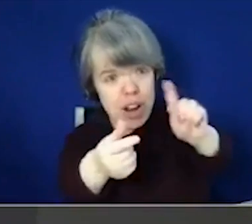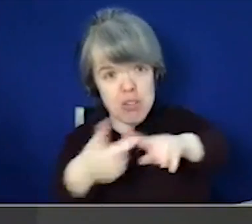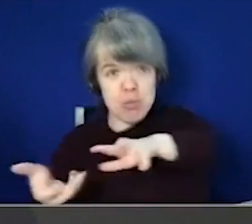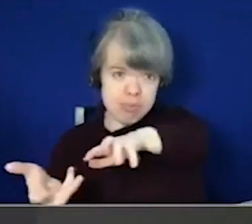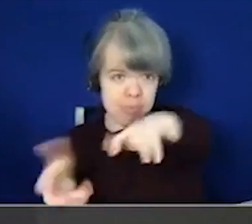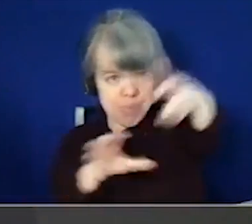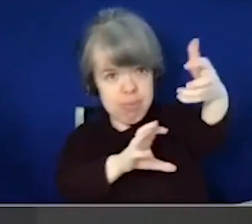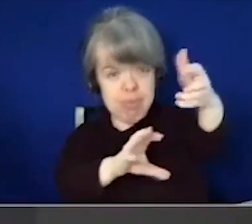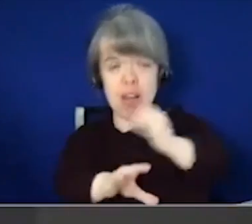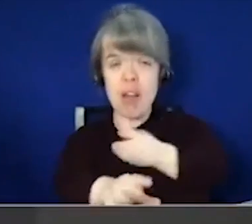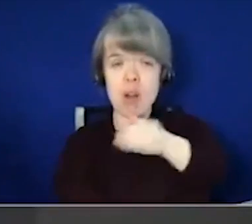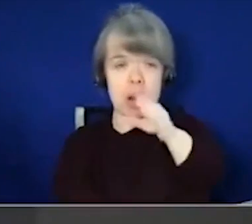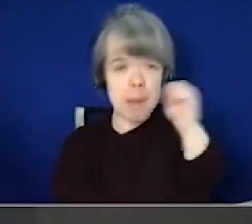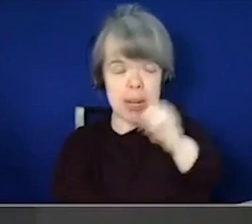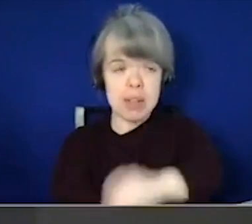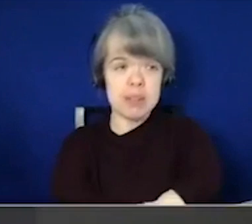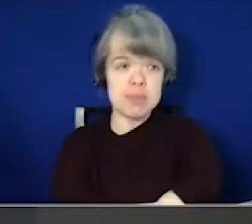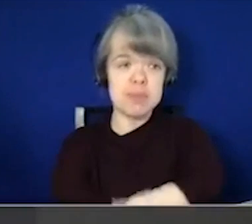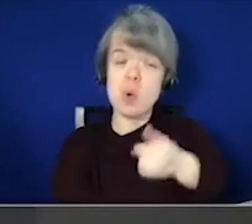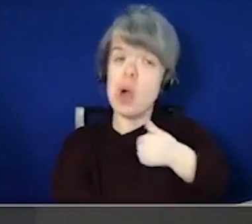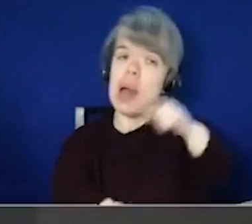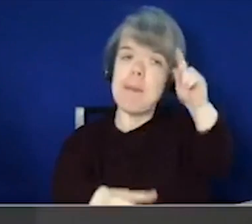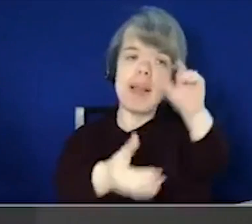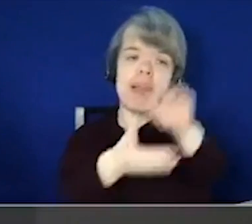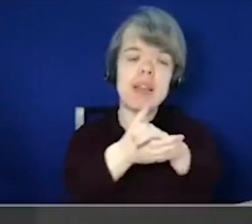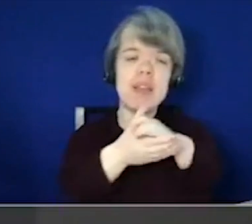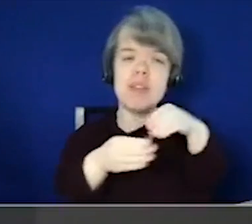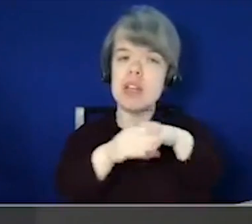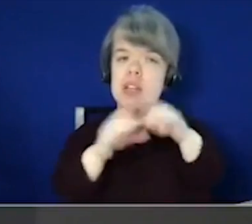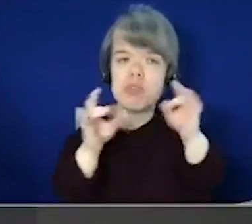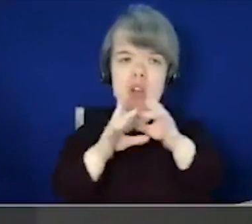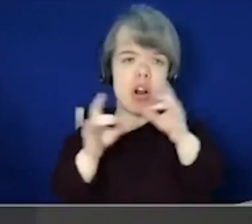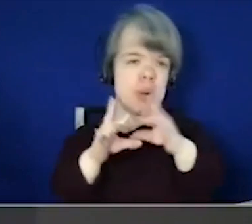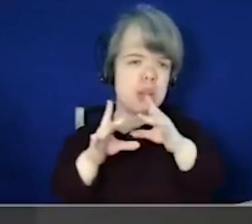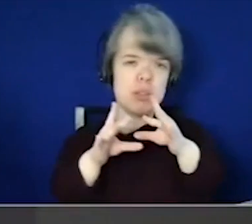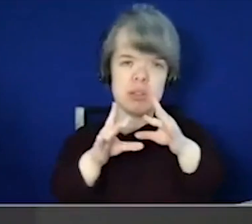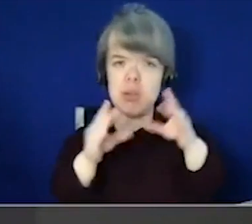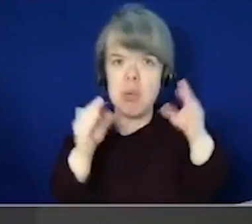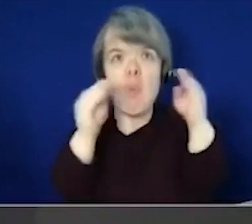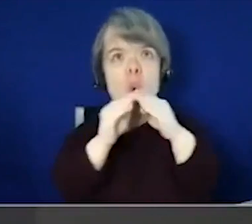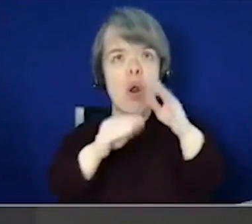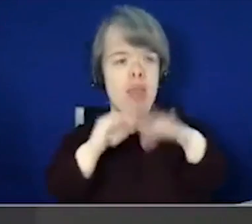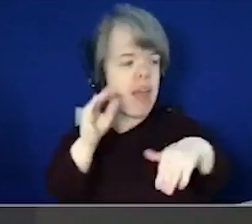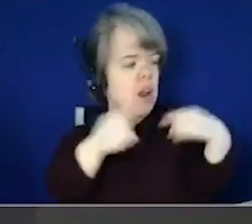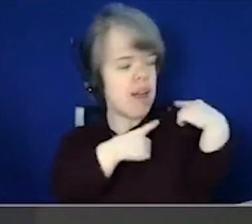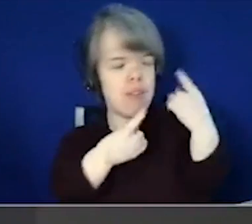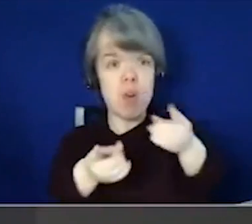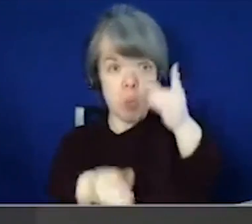that took us from 11 stores in 1987 to where we are today.